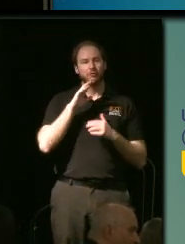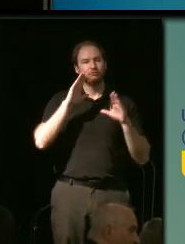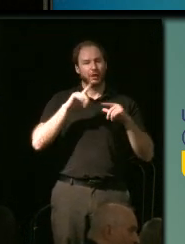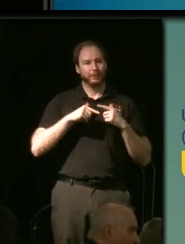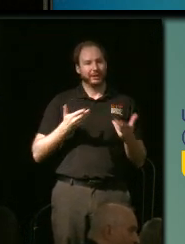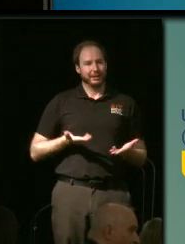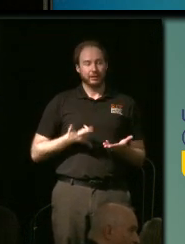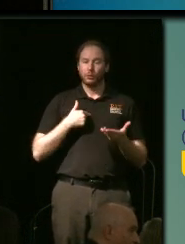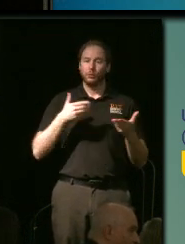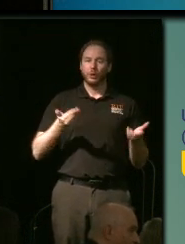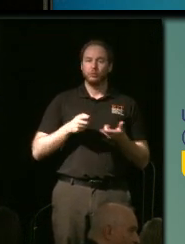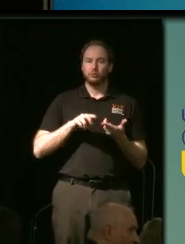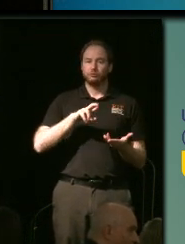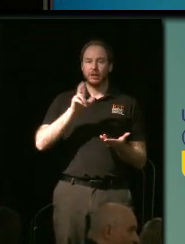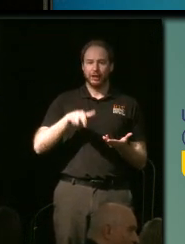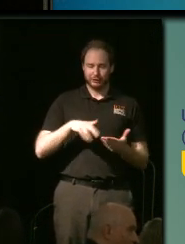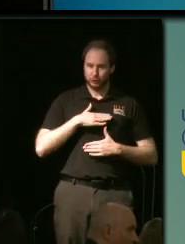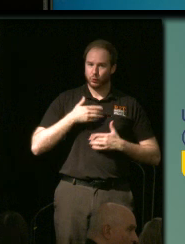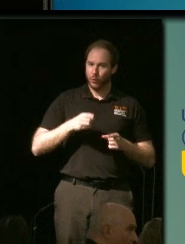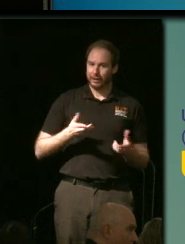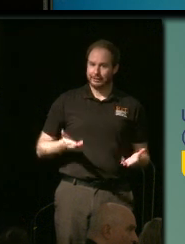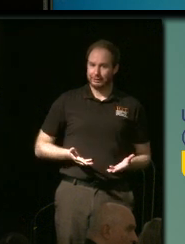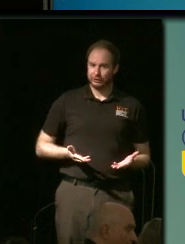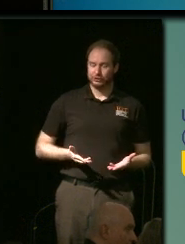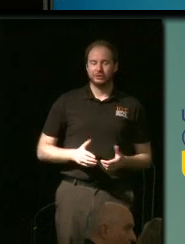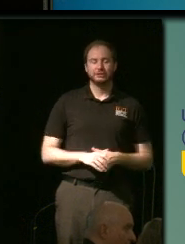here. So welcome to Rochester. Enjoy it while you're here.